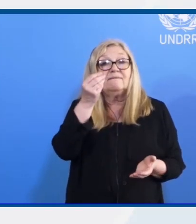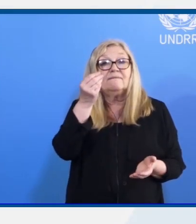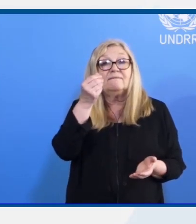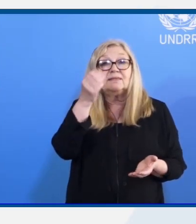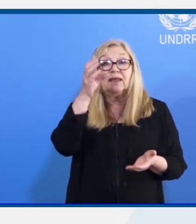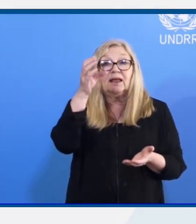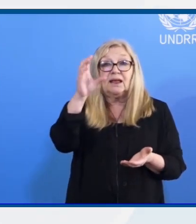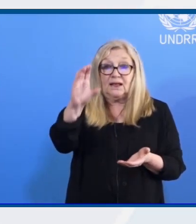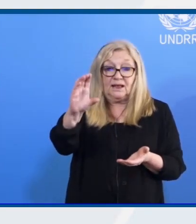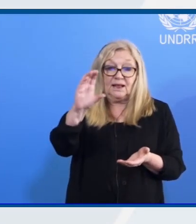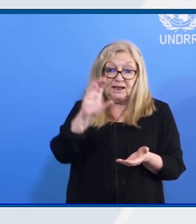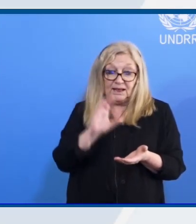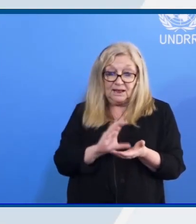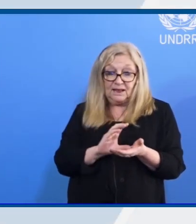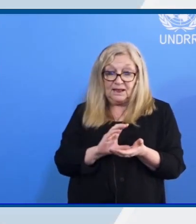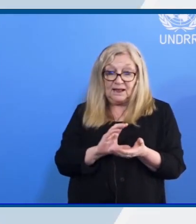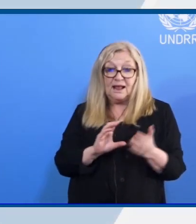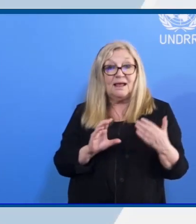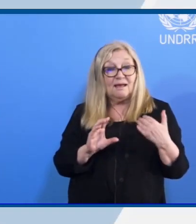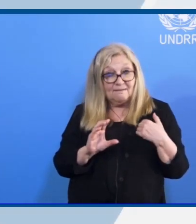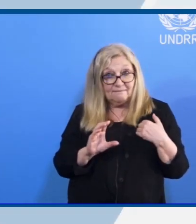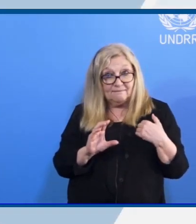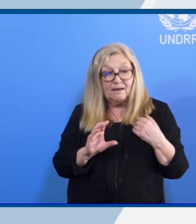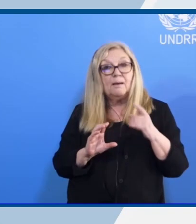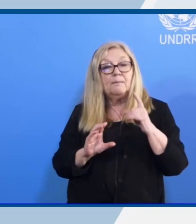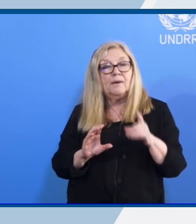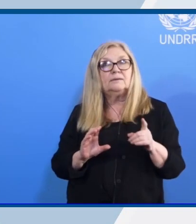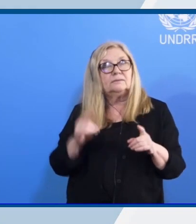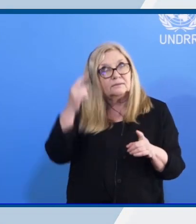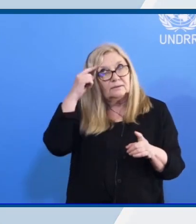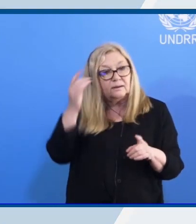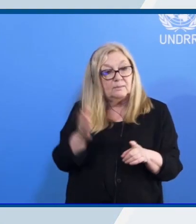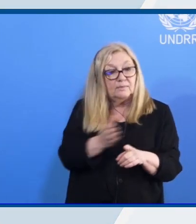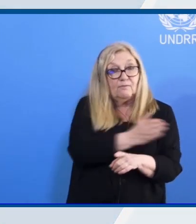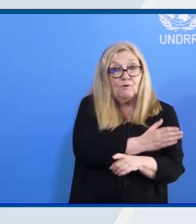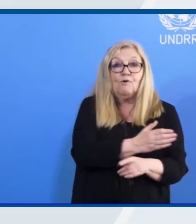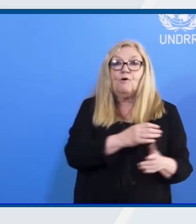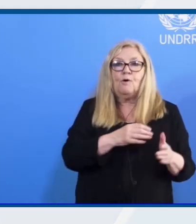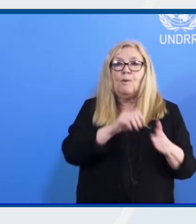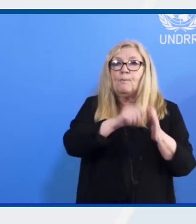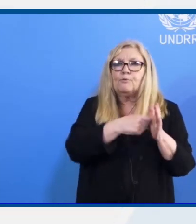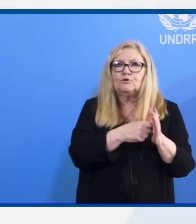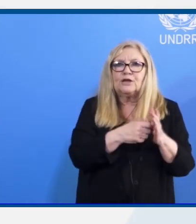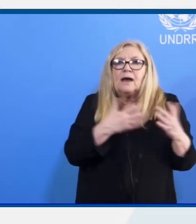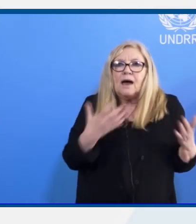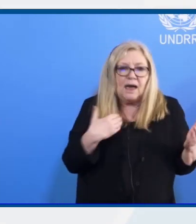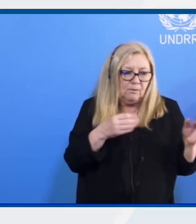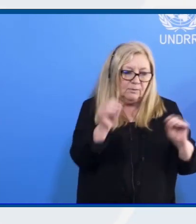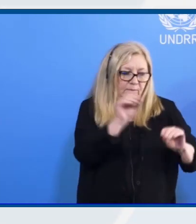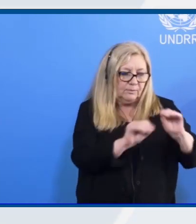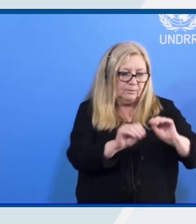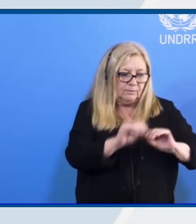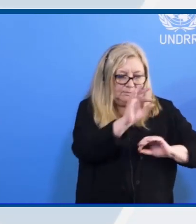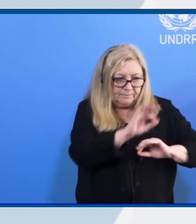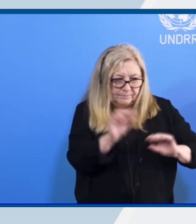that are really very much at the very center of making sure that any financing mechanism is creating the impact in the local communities and in the